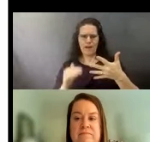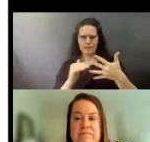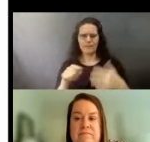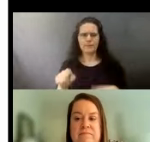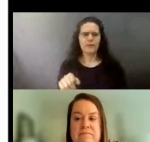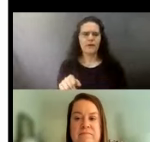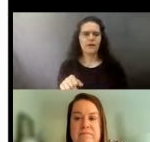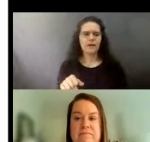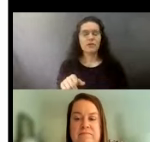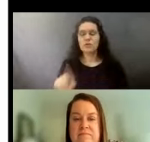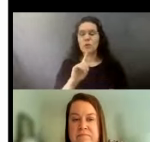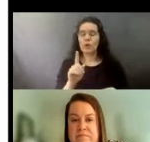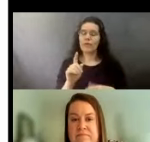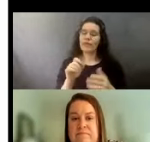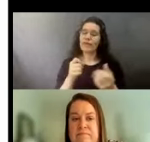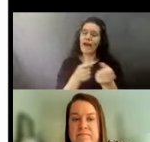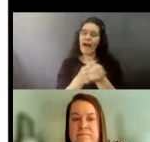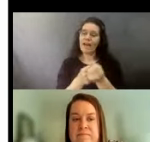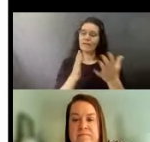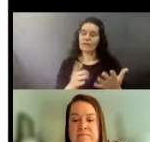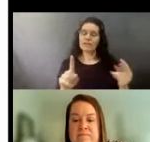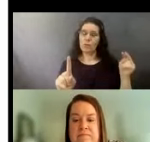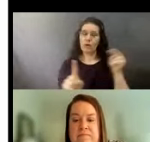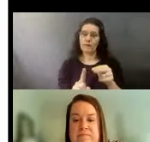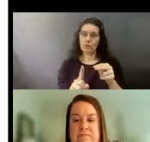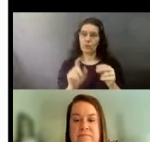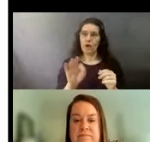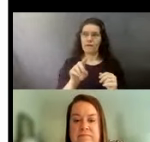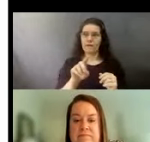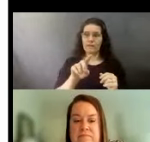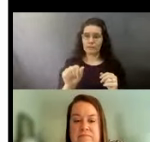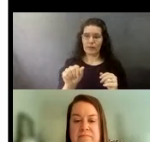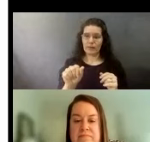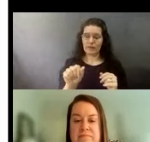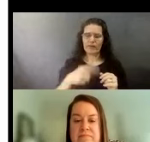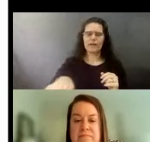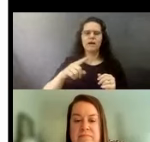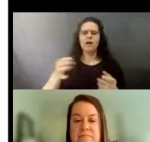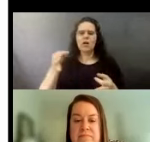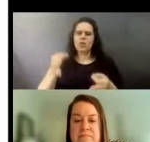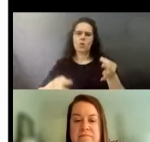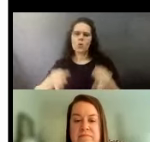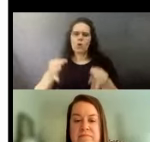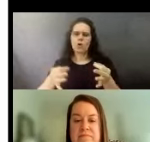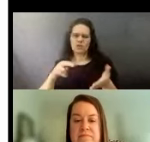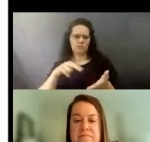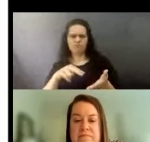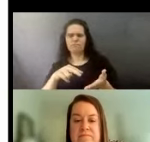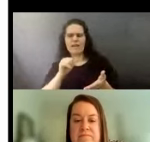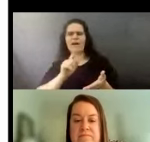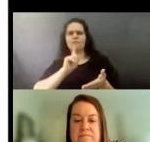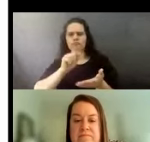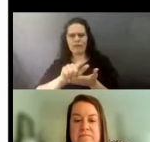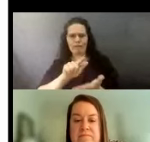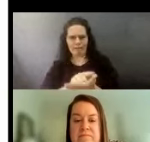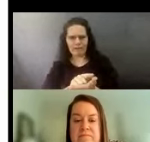from advocates' point of view disabilities were found by courts not to be covered disabilities. So